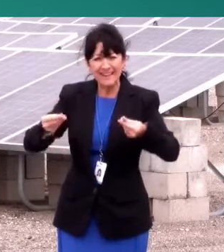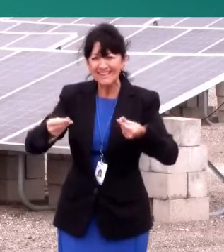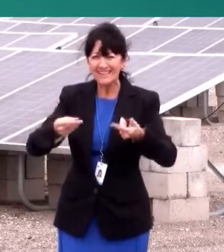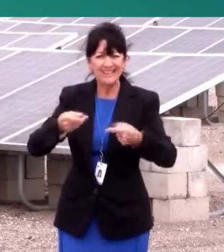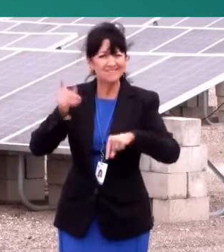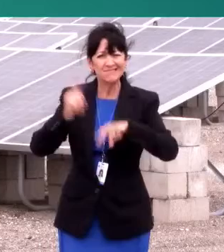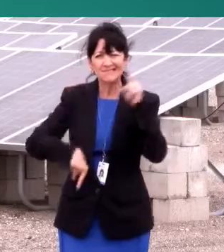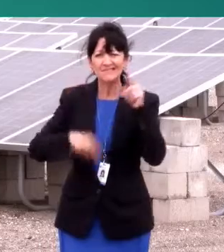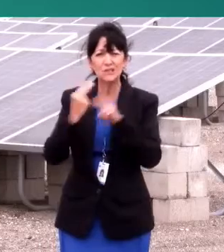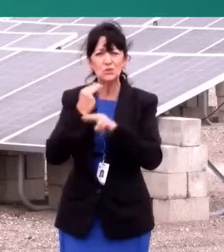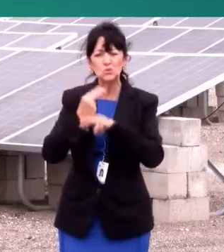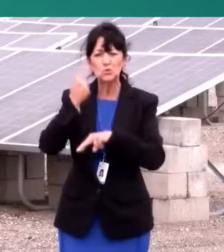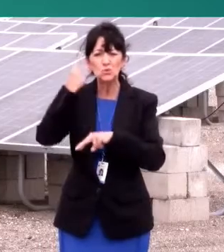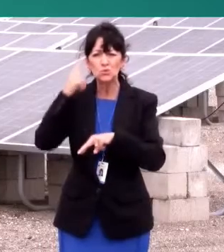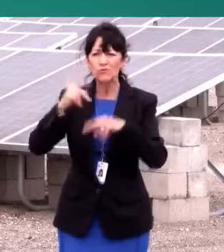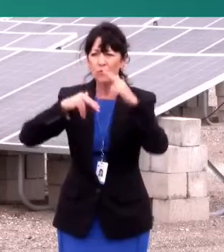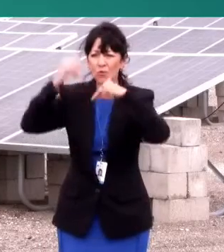in